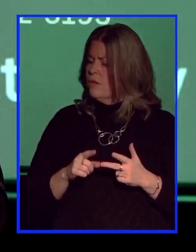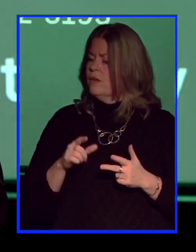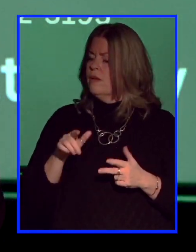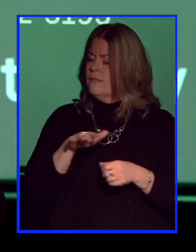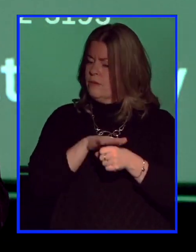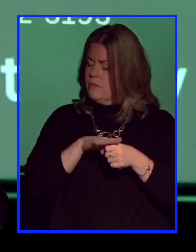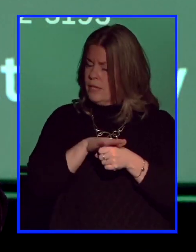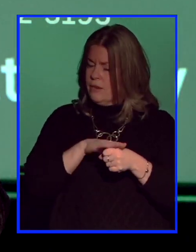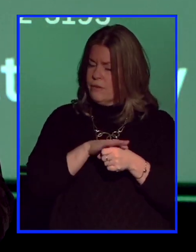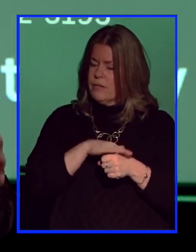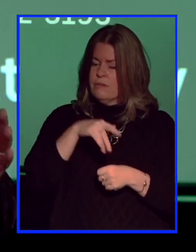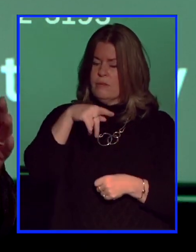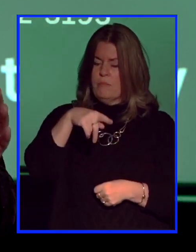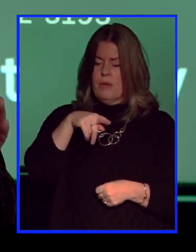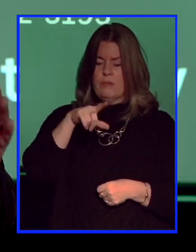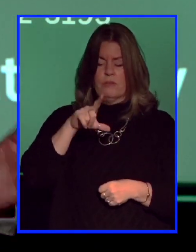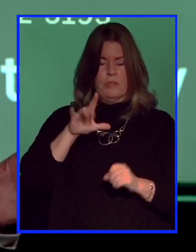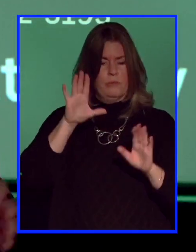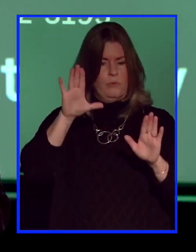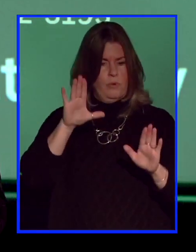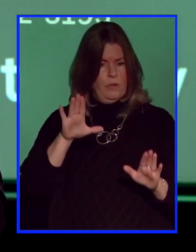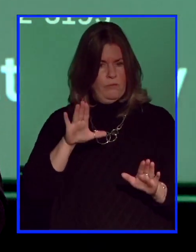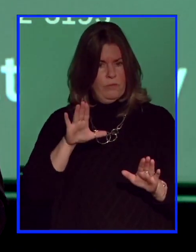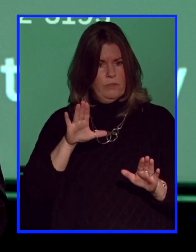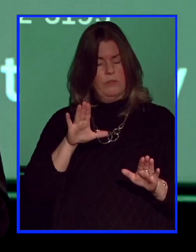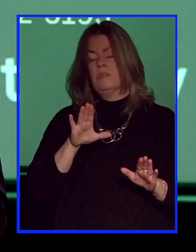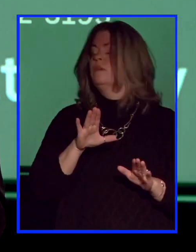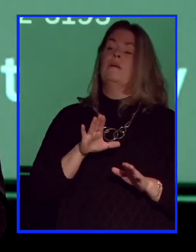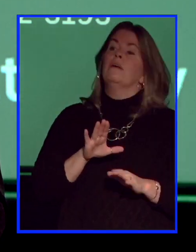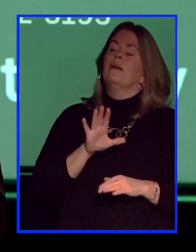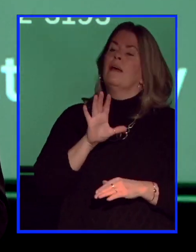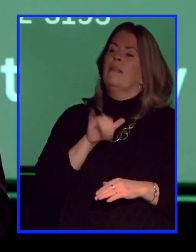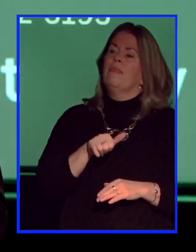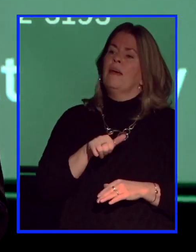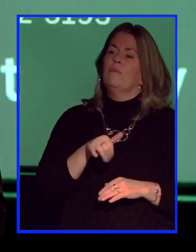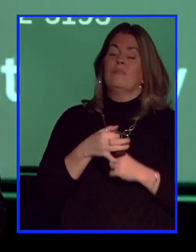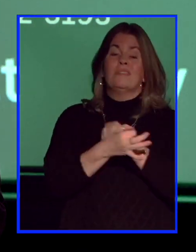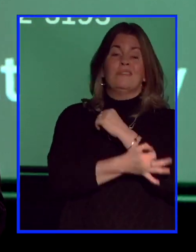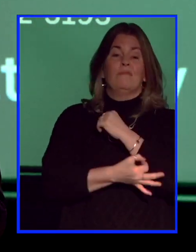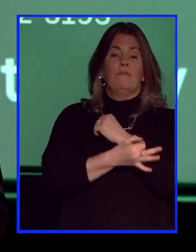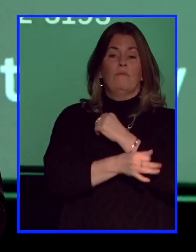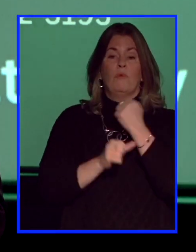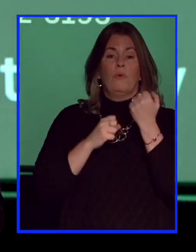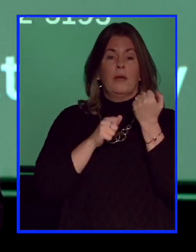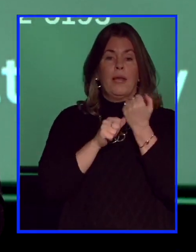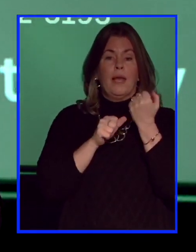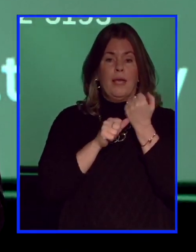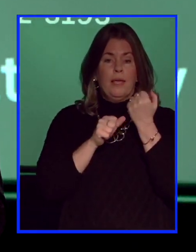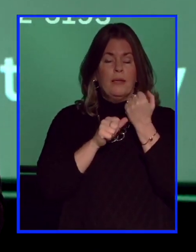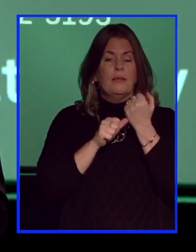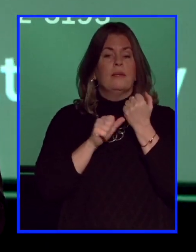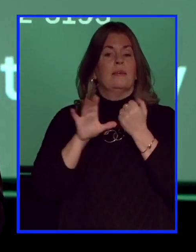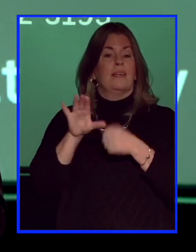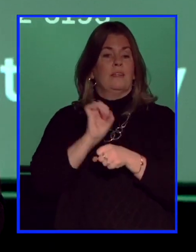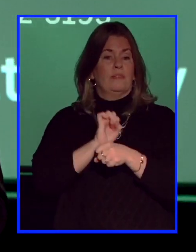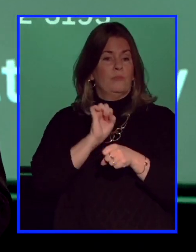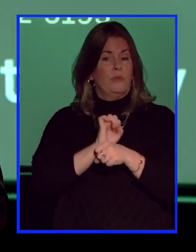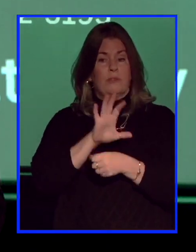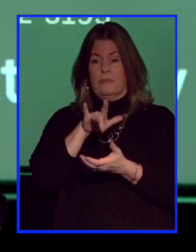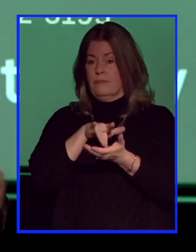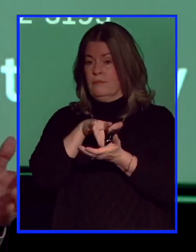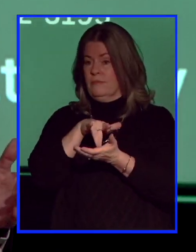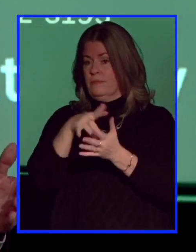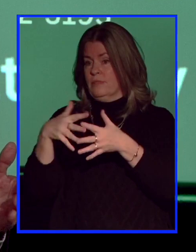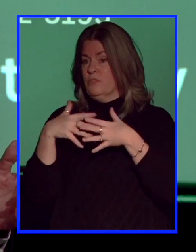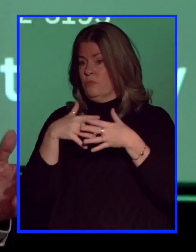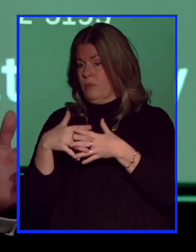was really wonderful, among other places, and that was in foreign aid and the work that he did in some cases in Central America.